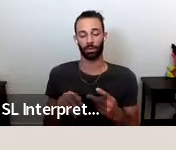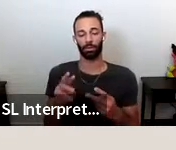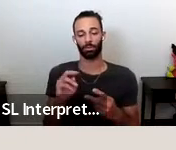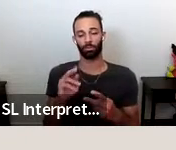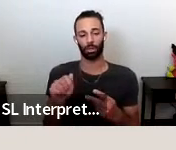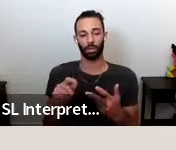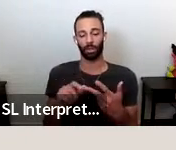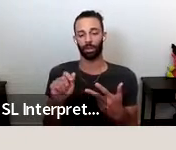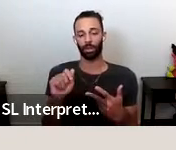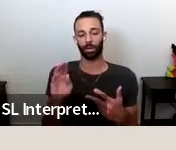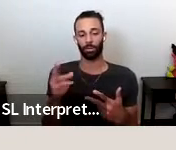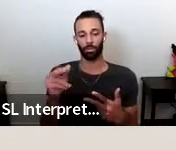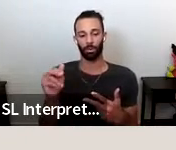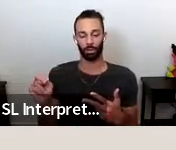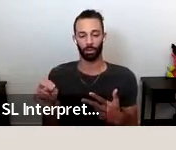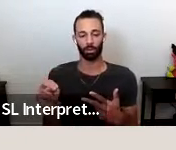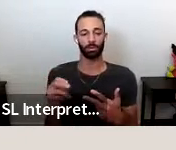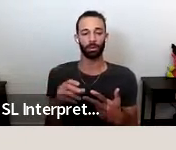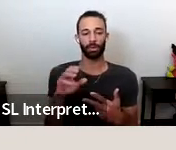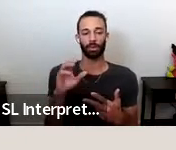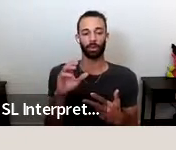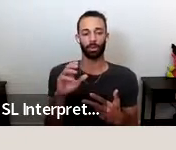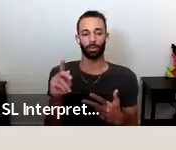Abran, Fulani,